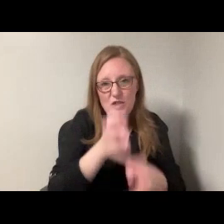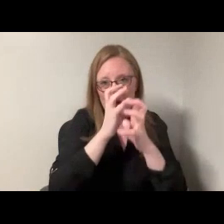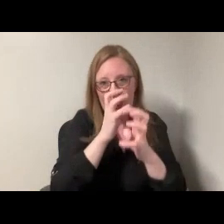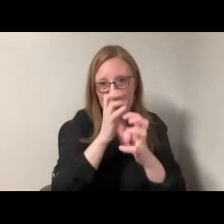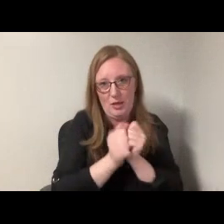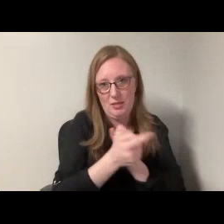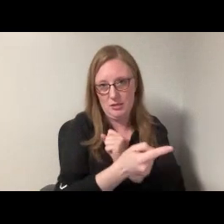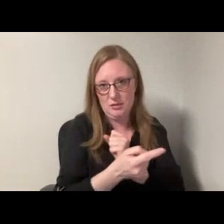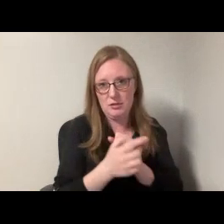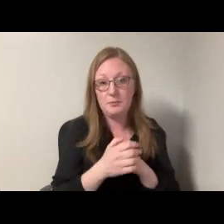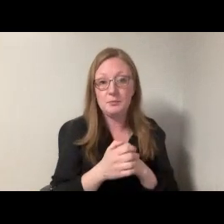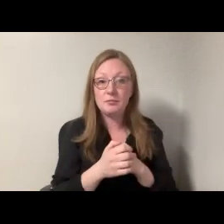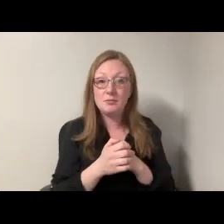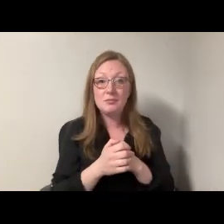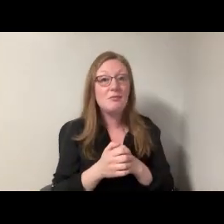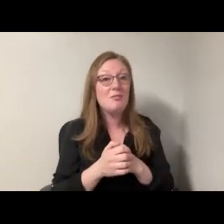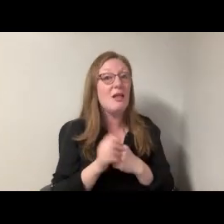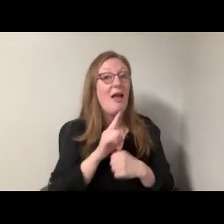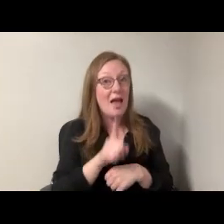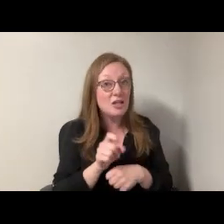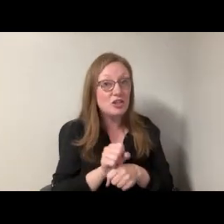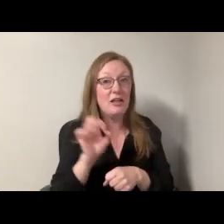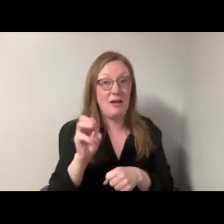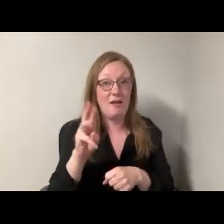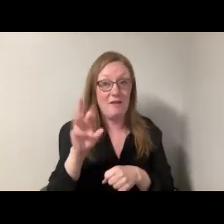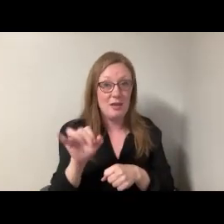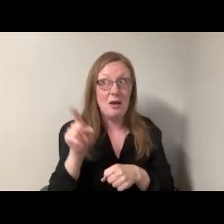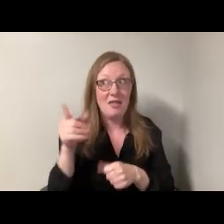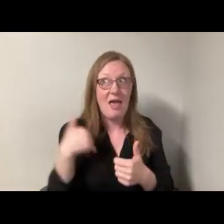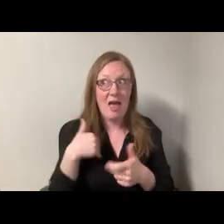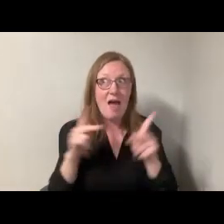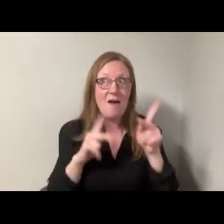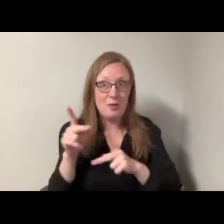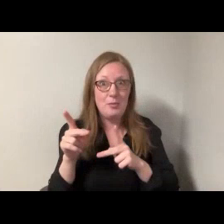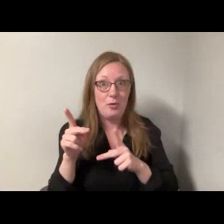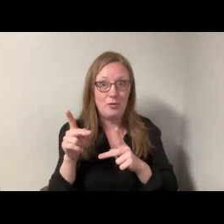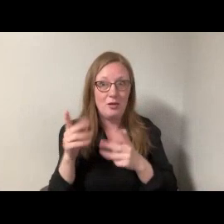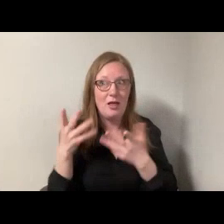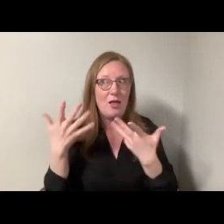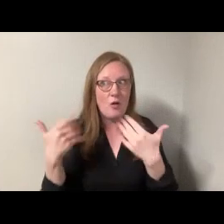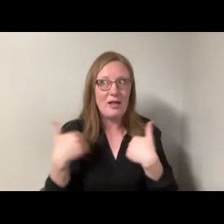actually the people that are working at the FEMA that do this, they have a lot of practice.